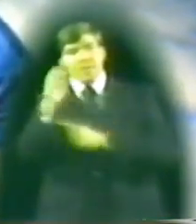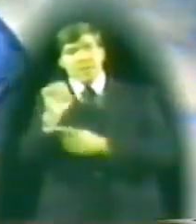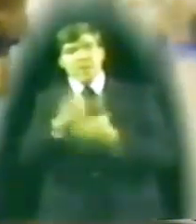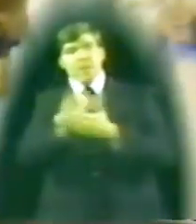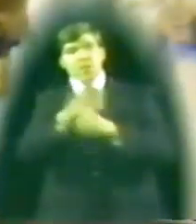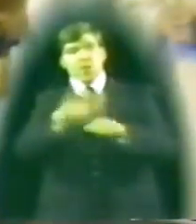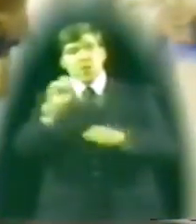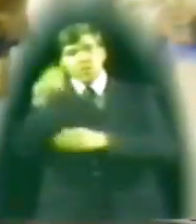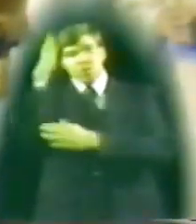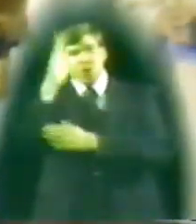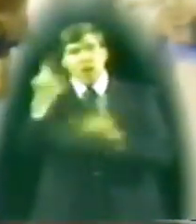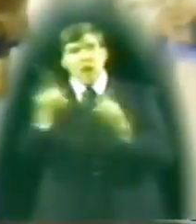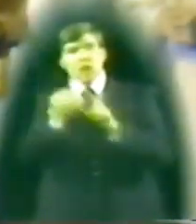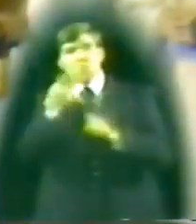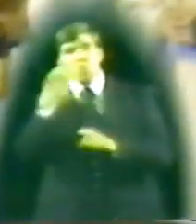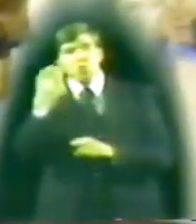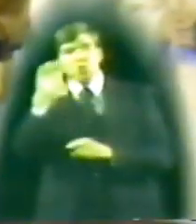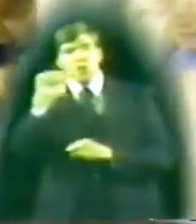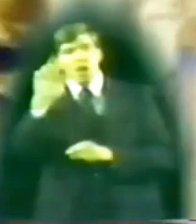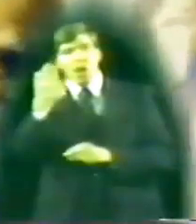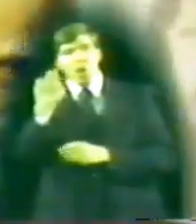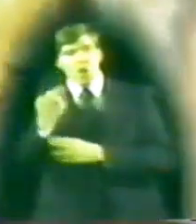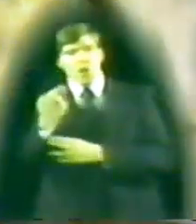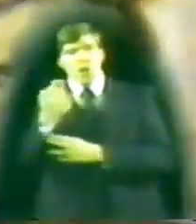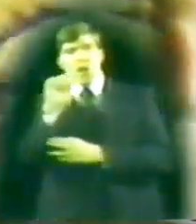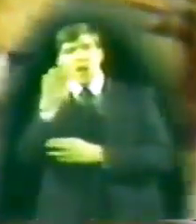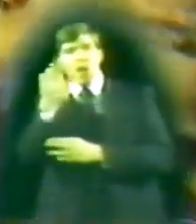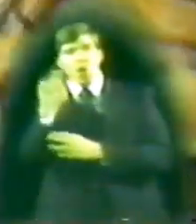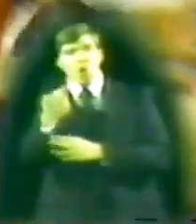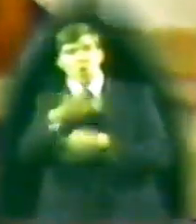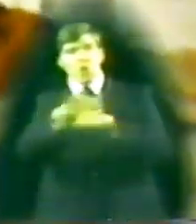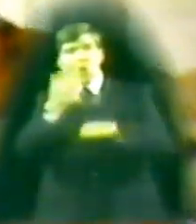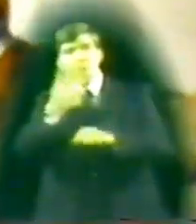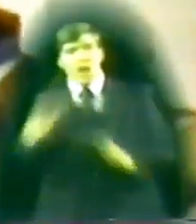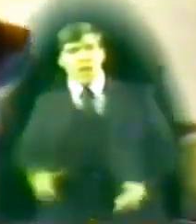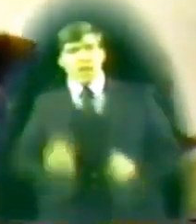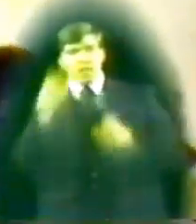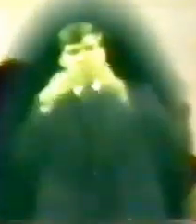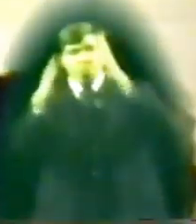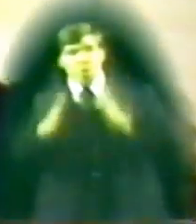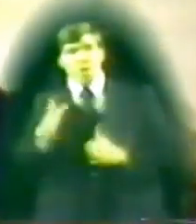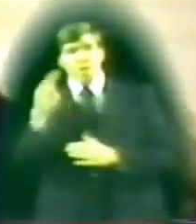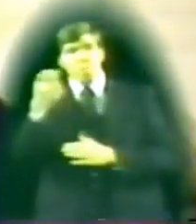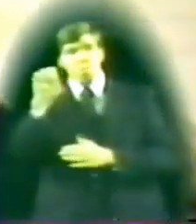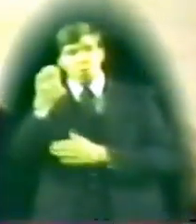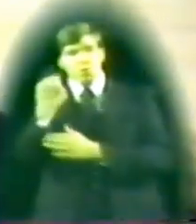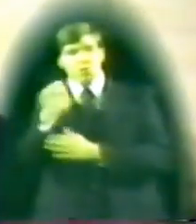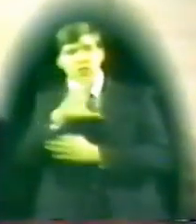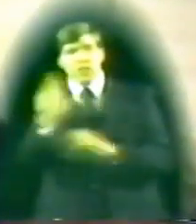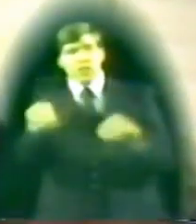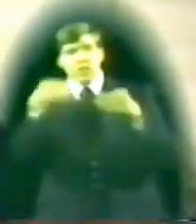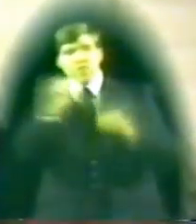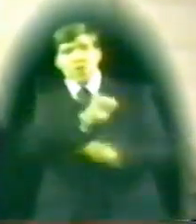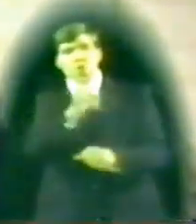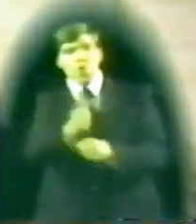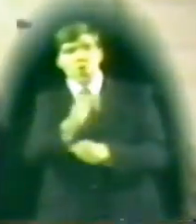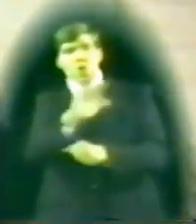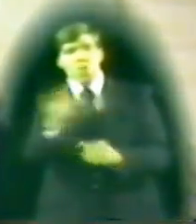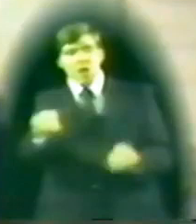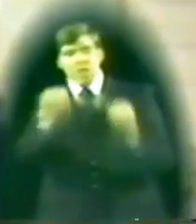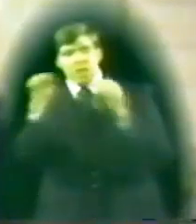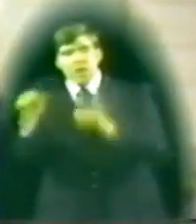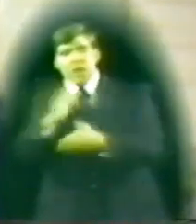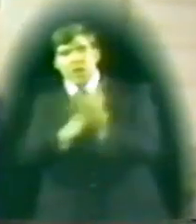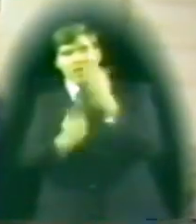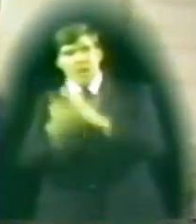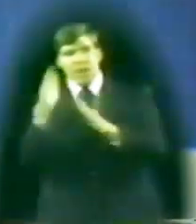God, as was Aaron." Aaron was called by a living prophet, Moses, and given authority by the laying on of